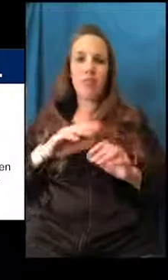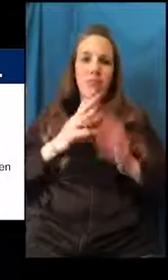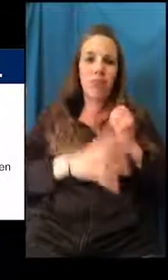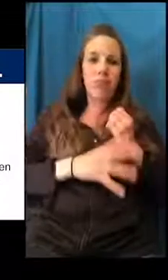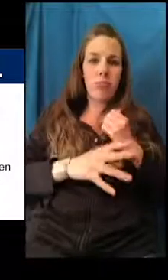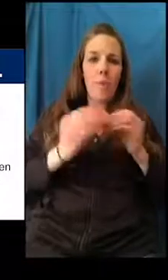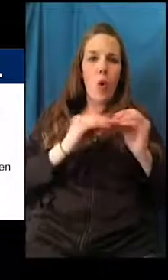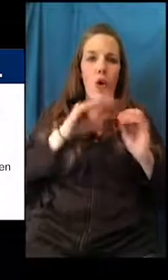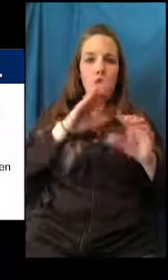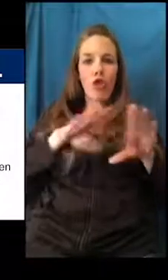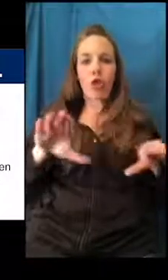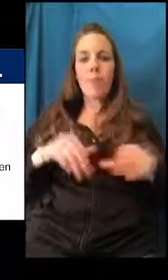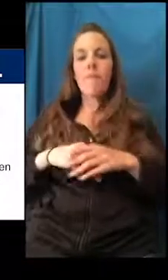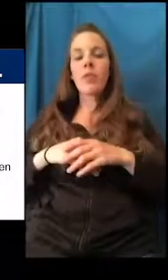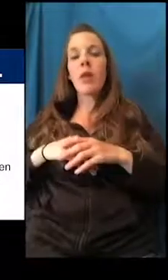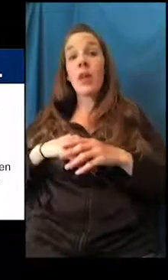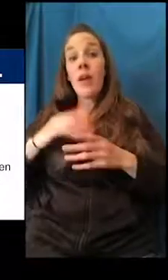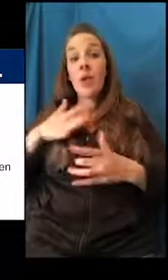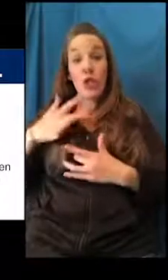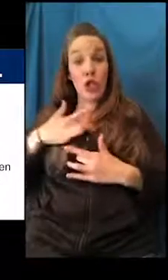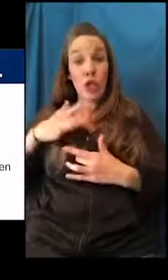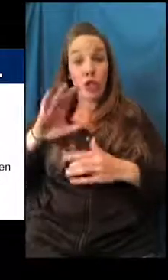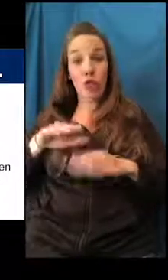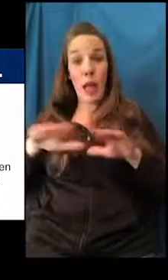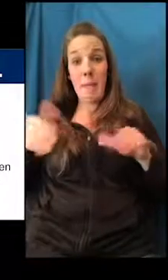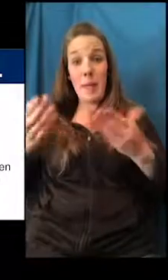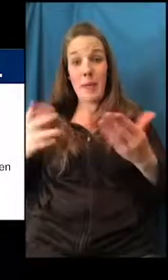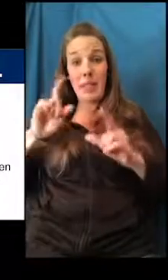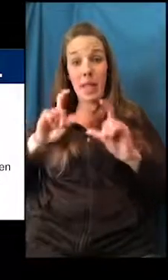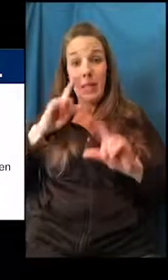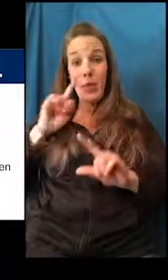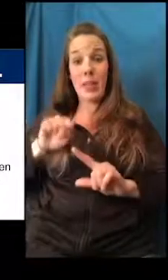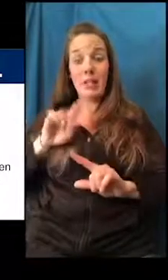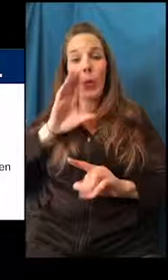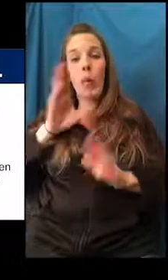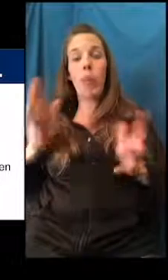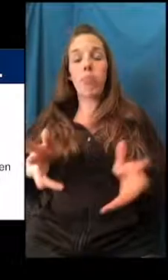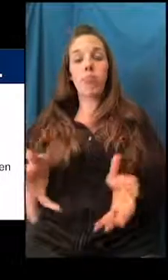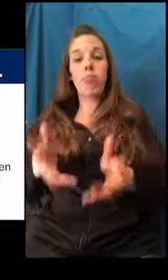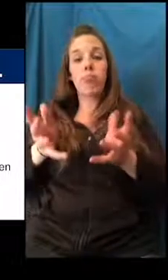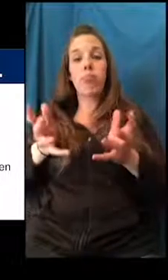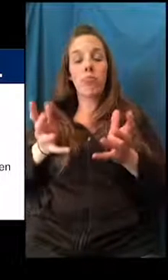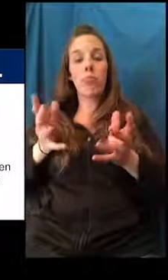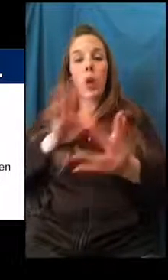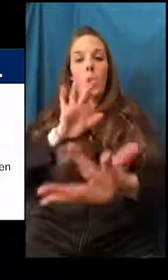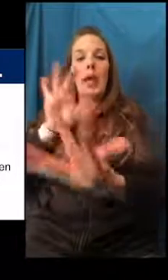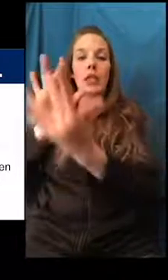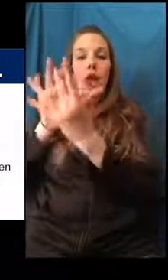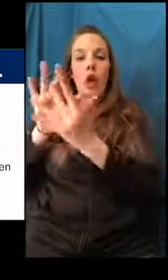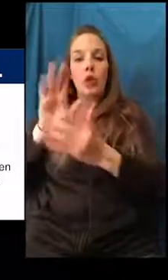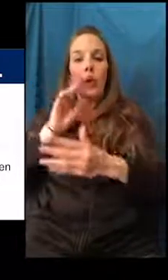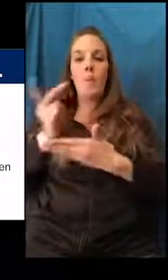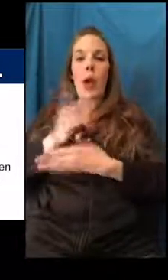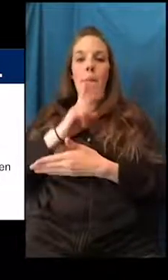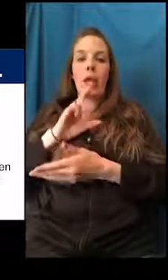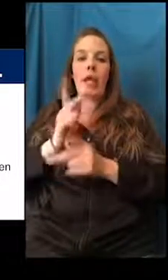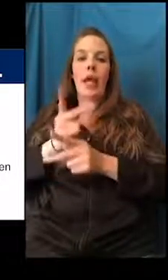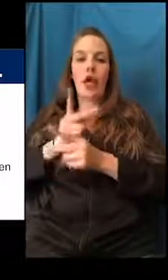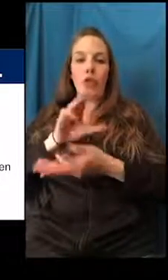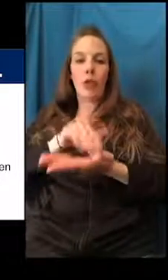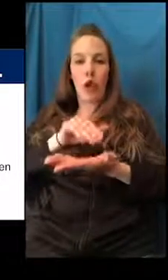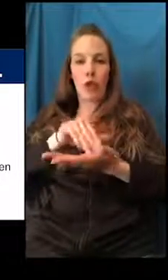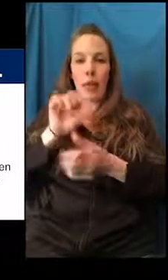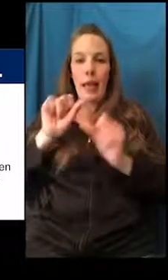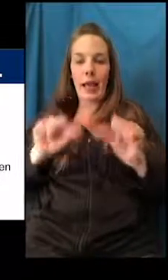If you're concerned that your child may need to be tested for this, we would just encourage you to reach out to your primary care doctor, and they could arrange